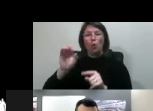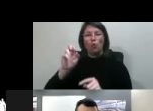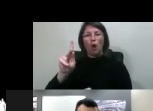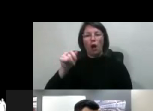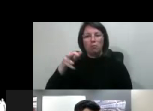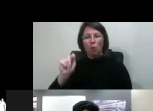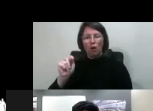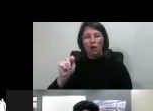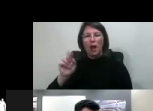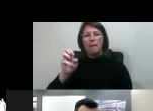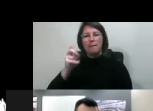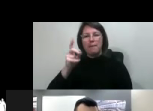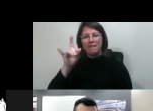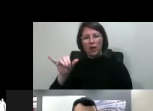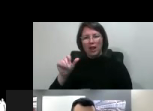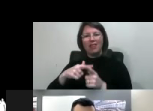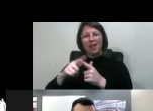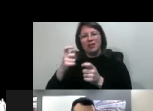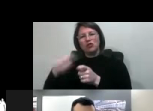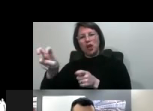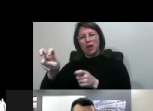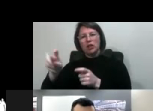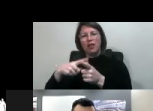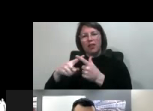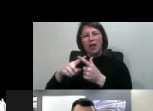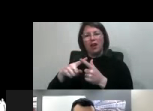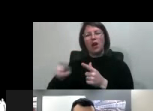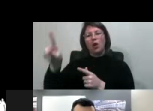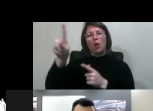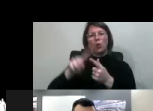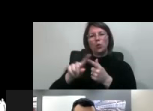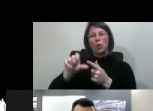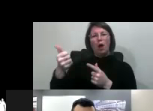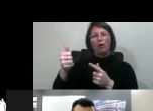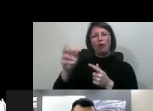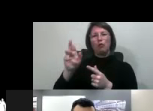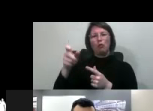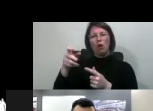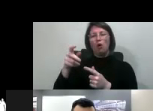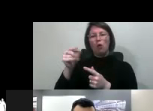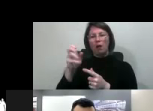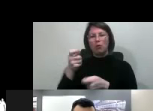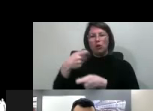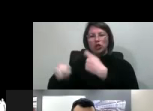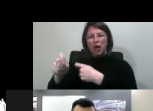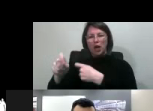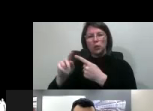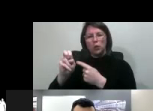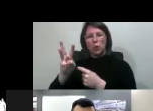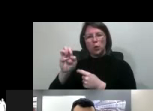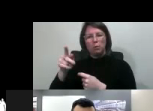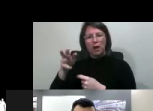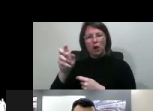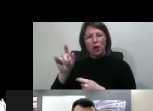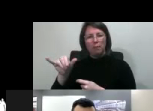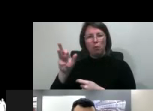you'll switch, the train will go onto Rockport and you'll get on a train that goes up to Newburyport. So there are, there's an example in Kingston